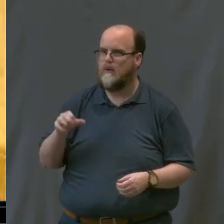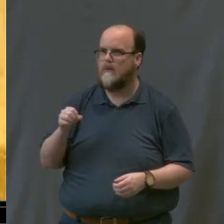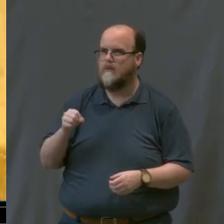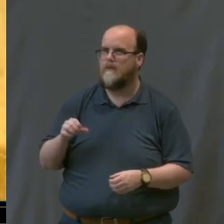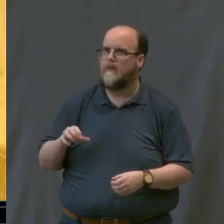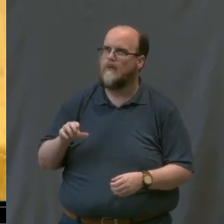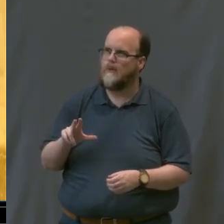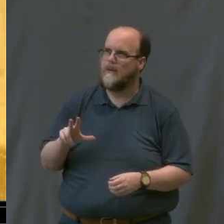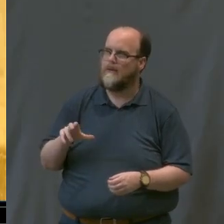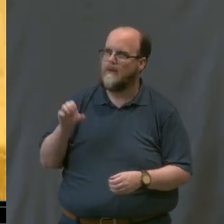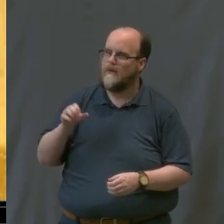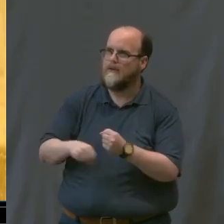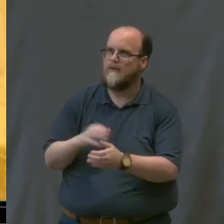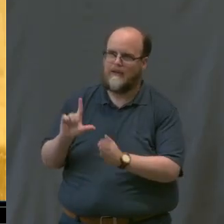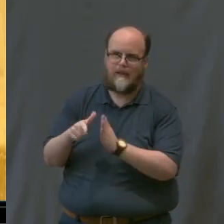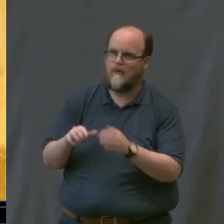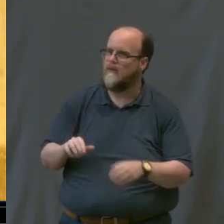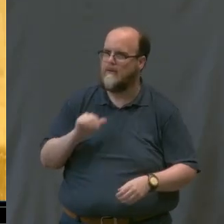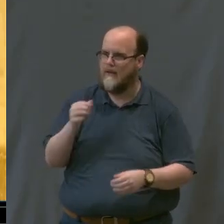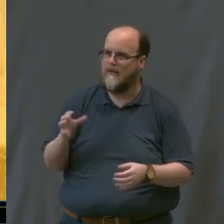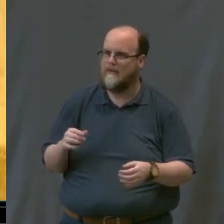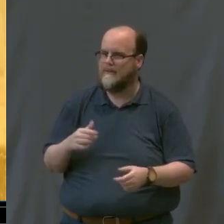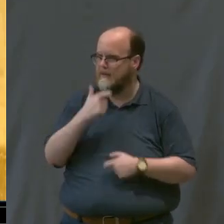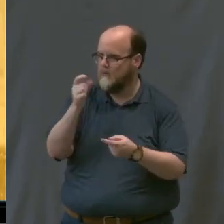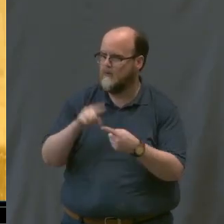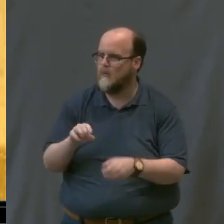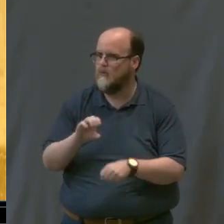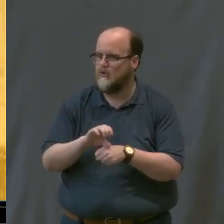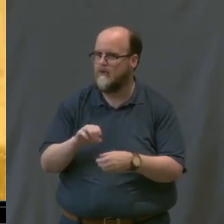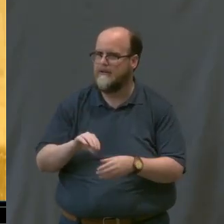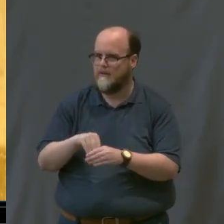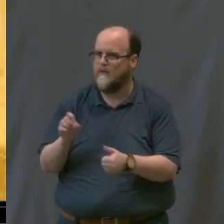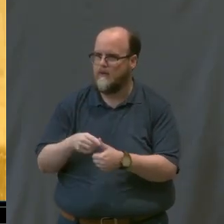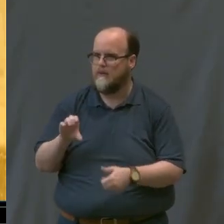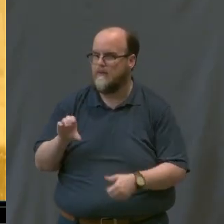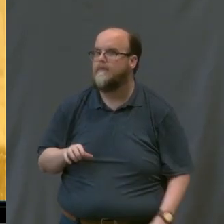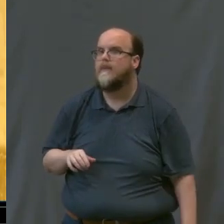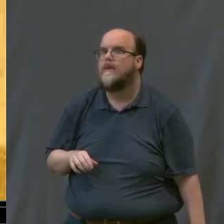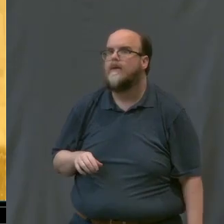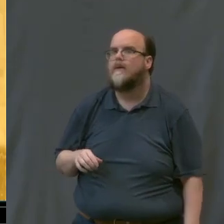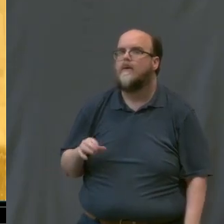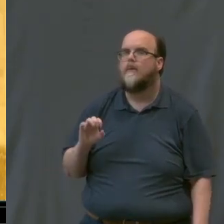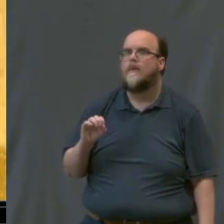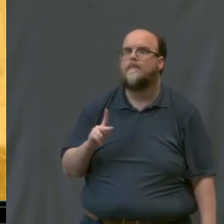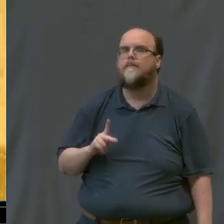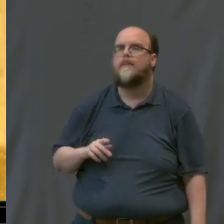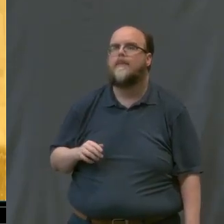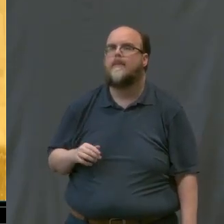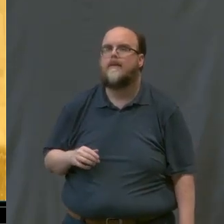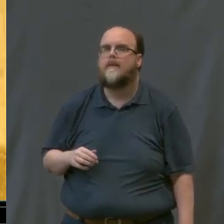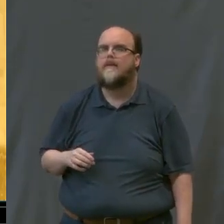church. Okay, I'm going to run through these real quickly. It's just an idea to